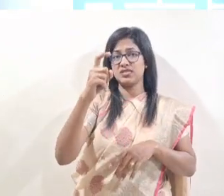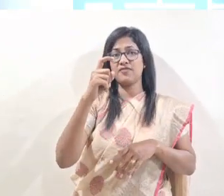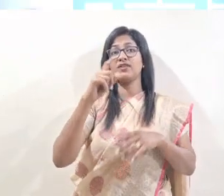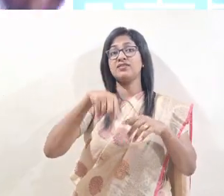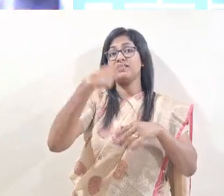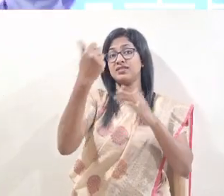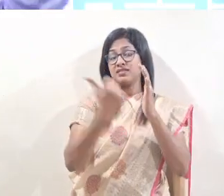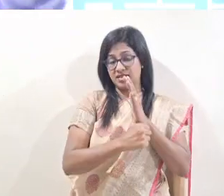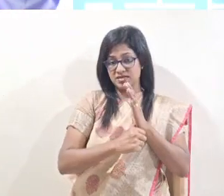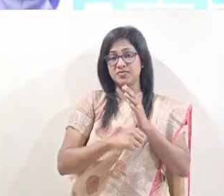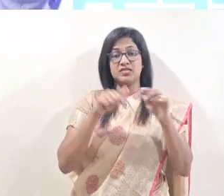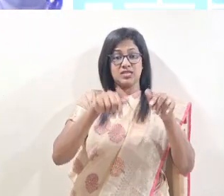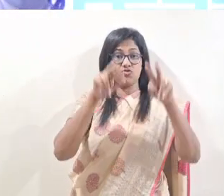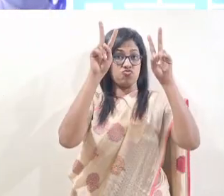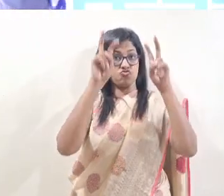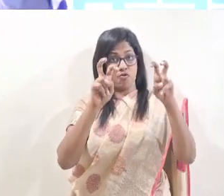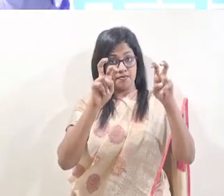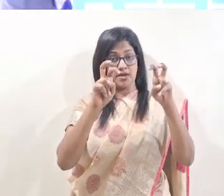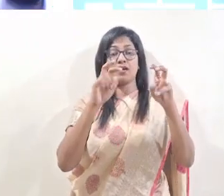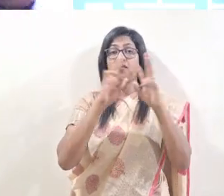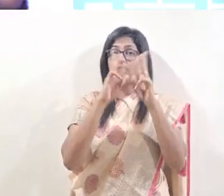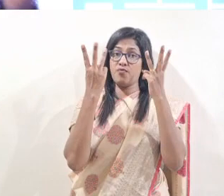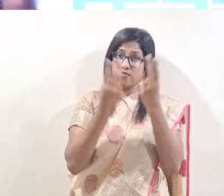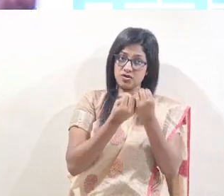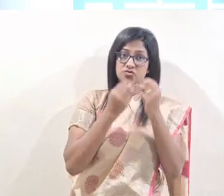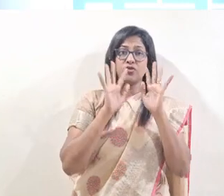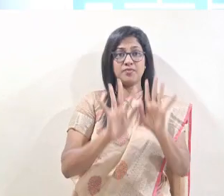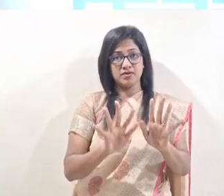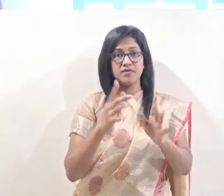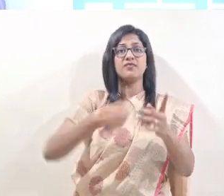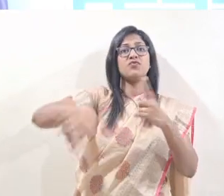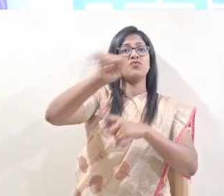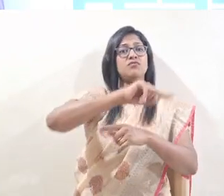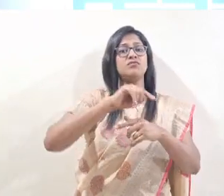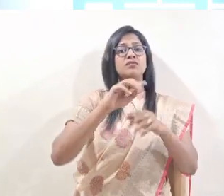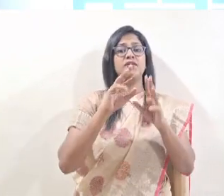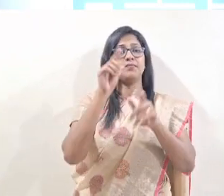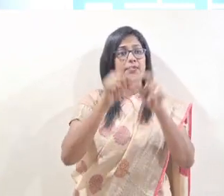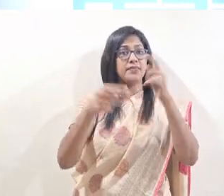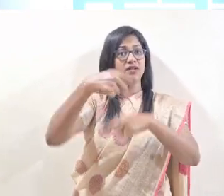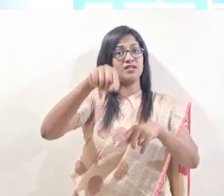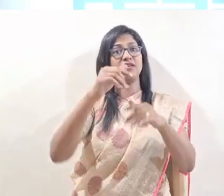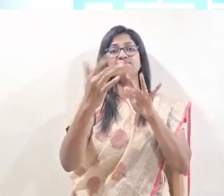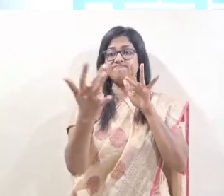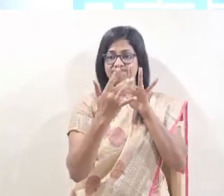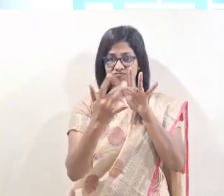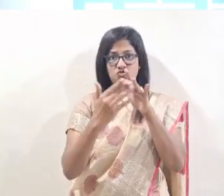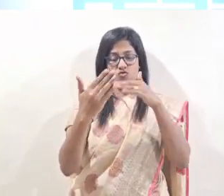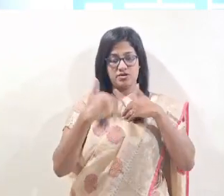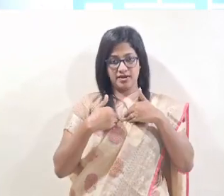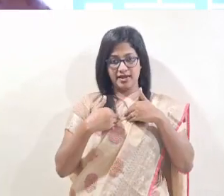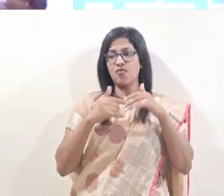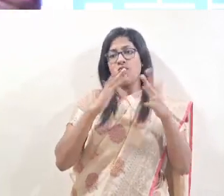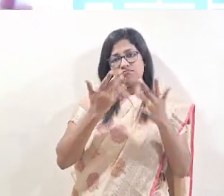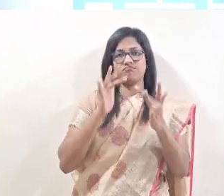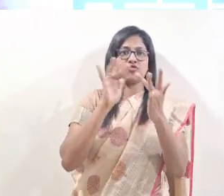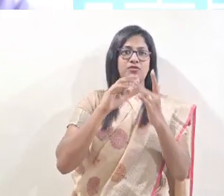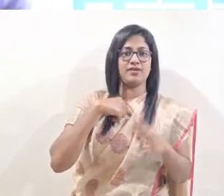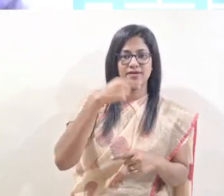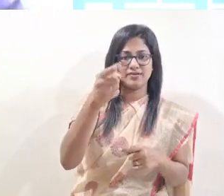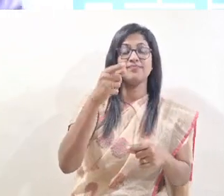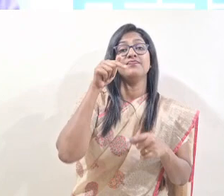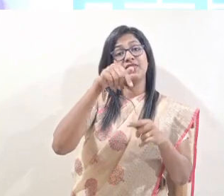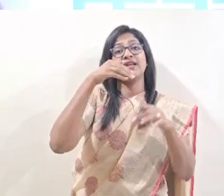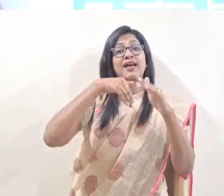small workshop on this specific topic, and I would request all of your participations. Please reach out to me. I would also reach out to